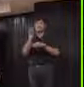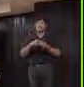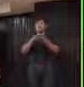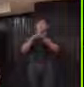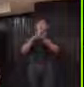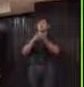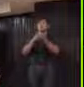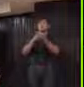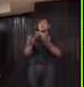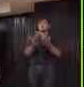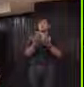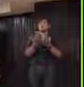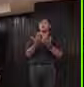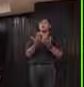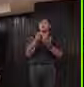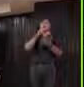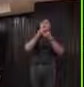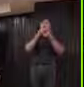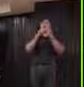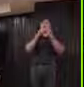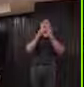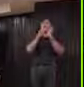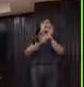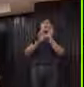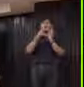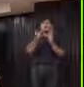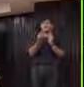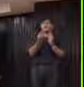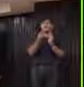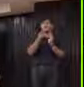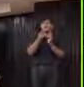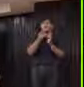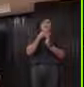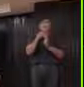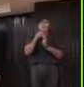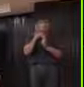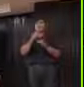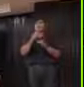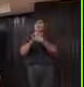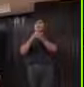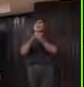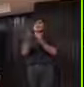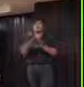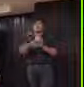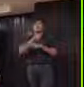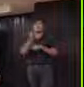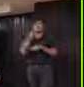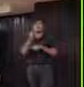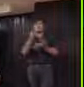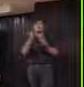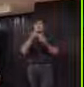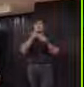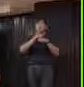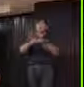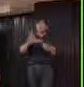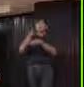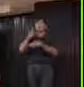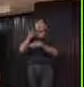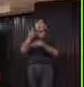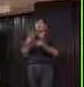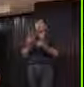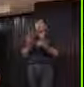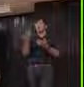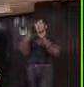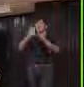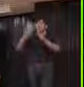is, again, also coming from what Mr. Datar observed, a question that he has posed, which the panel can take as it deems fit,